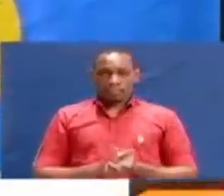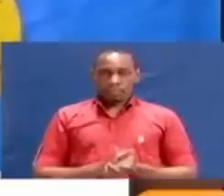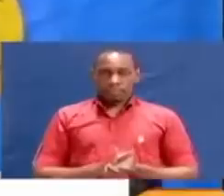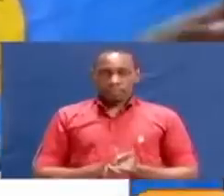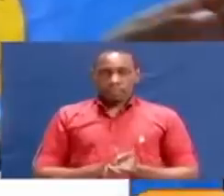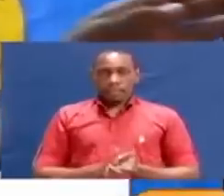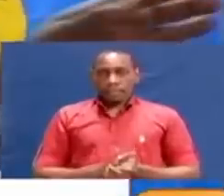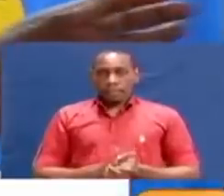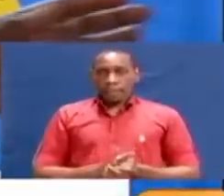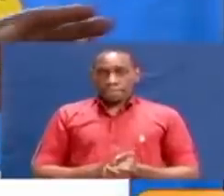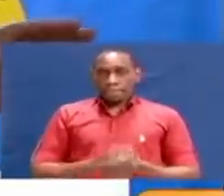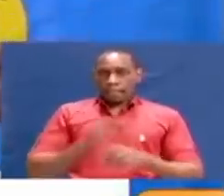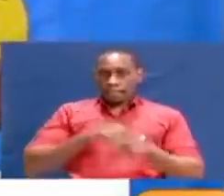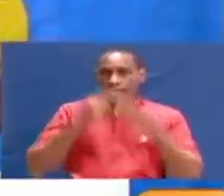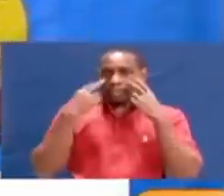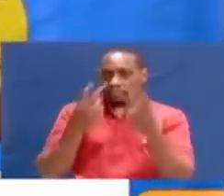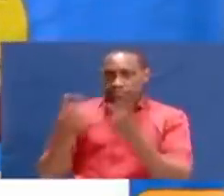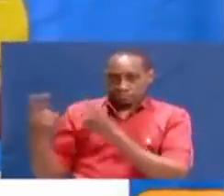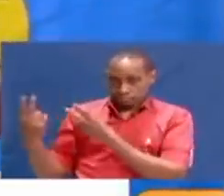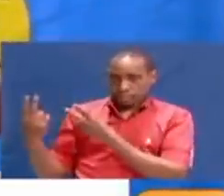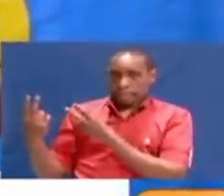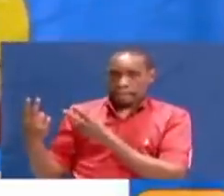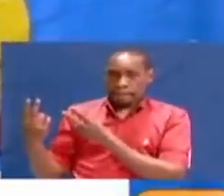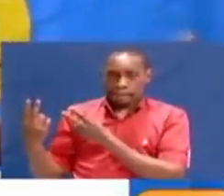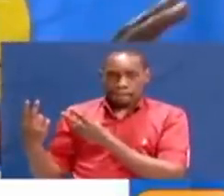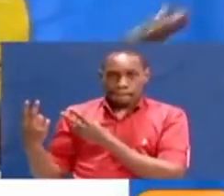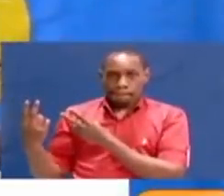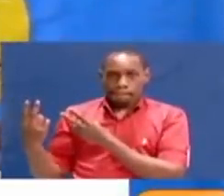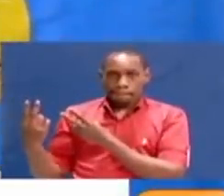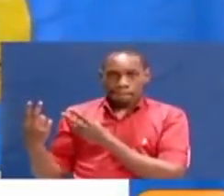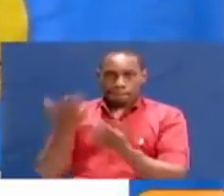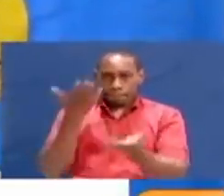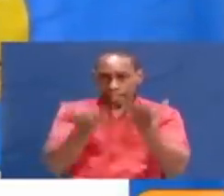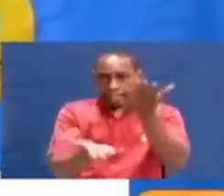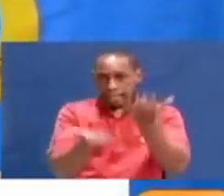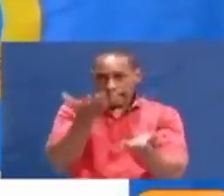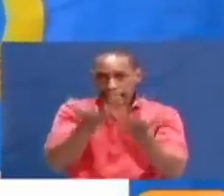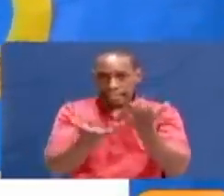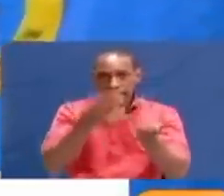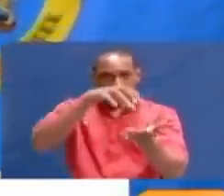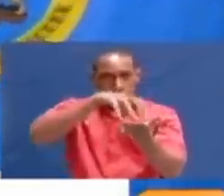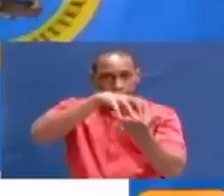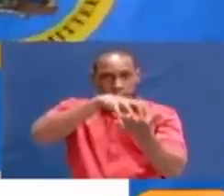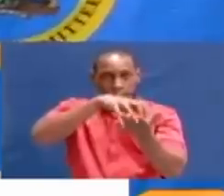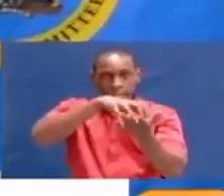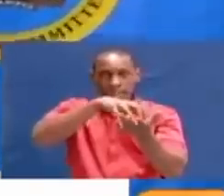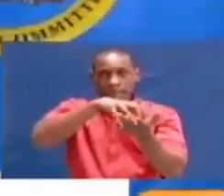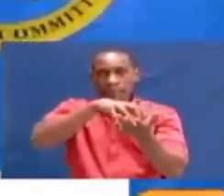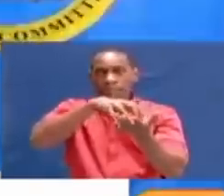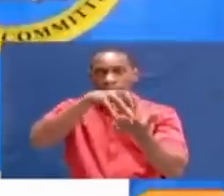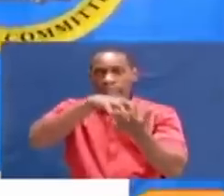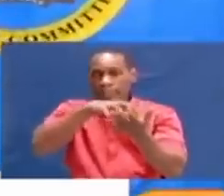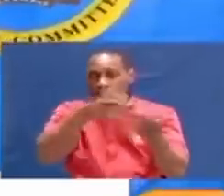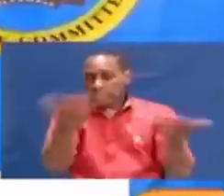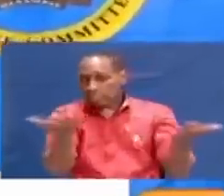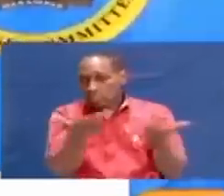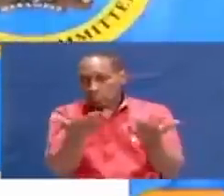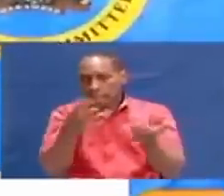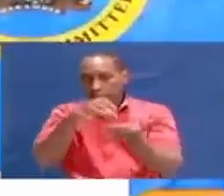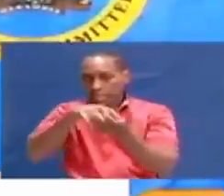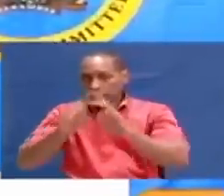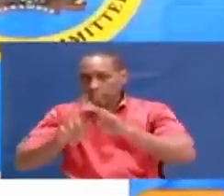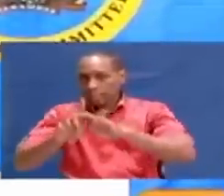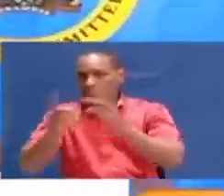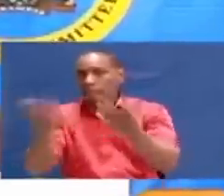Now, when you look at the analysis of our cases, where are these cases and where are they coming